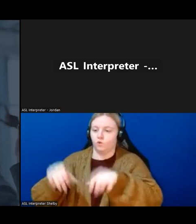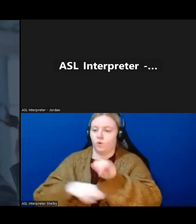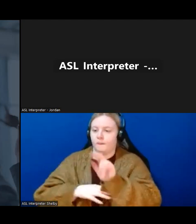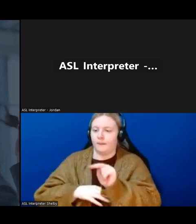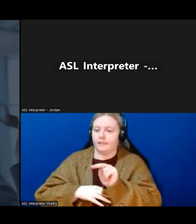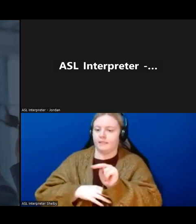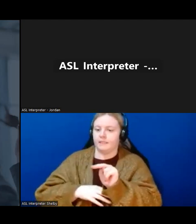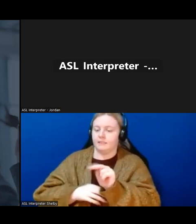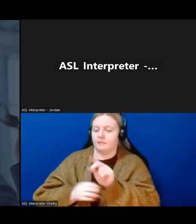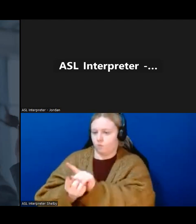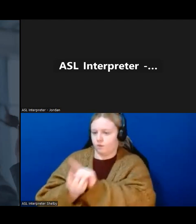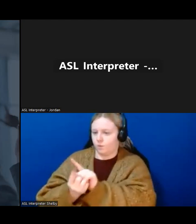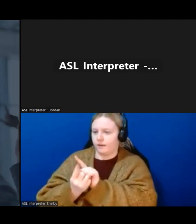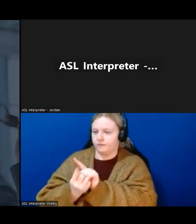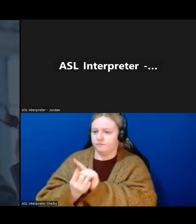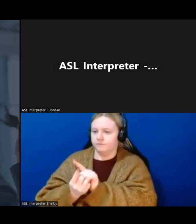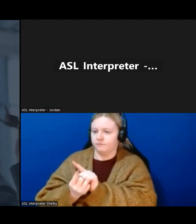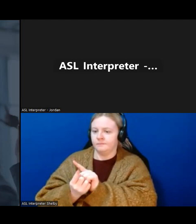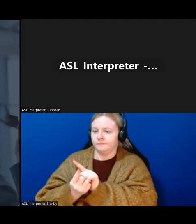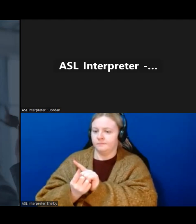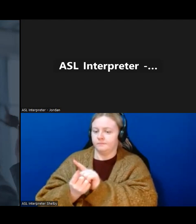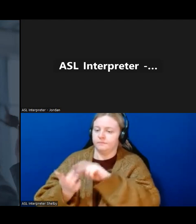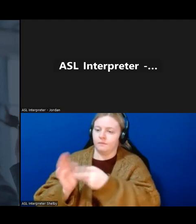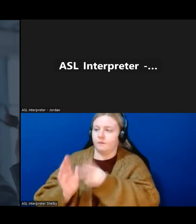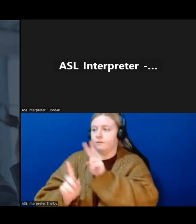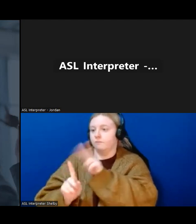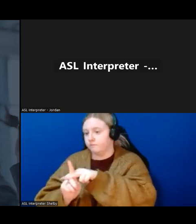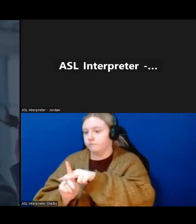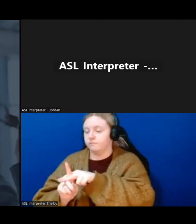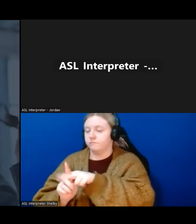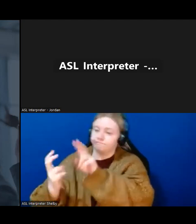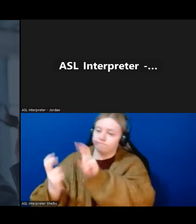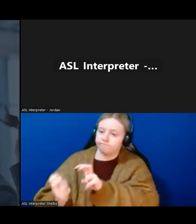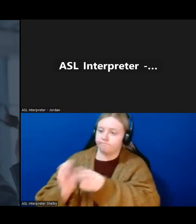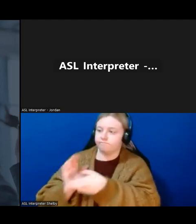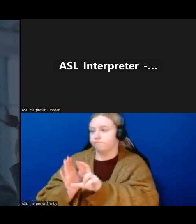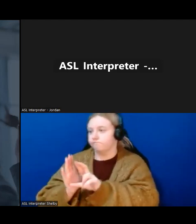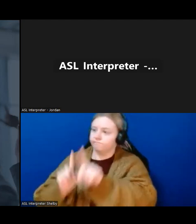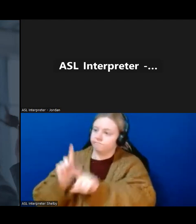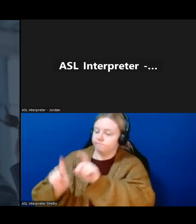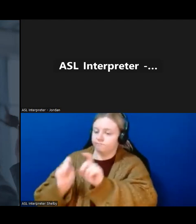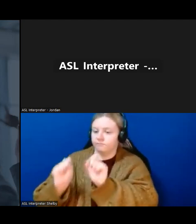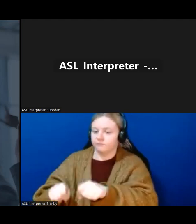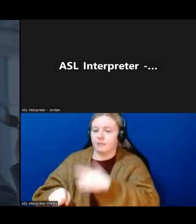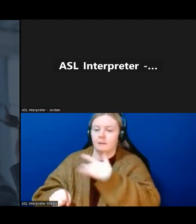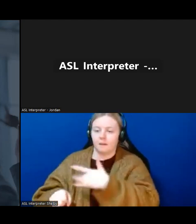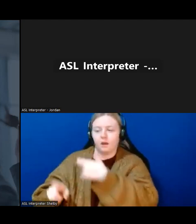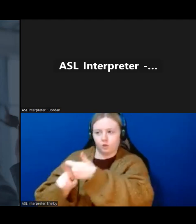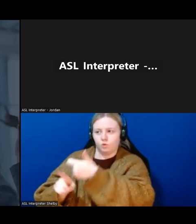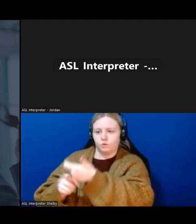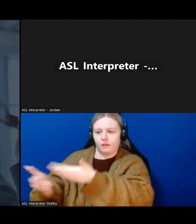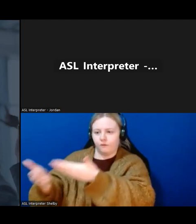are one-on-ones that allow you to book an appointment and go over any questions you have. And usually you'll bring your own device for that.